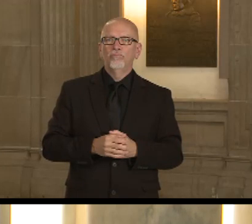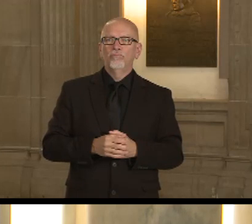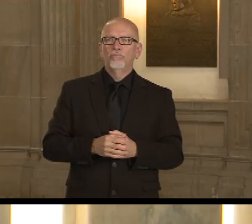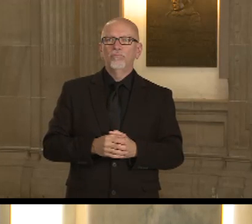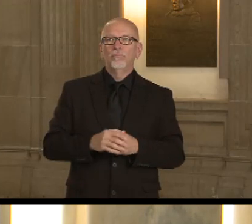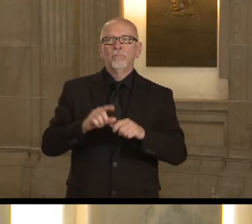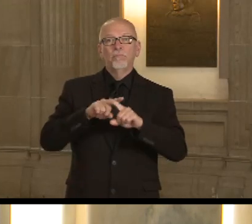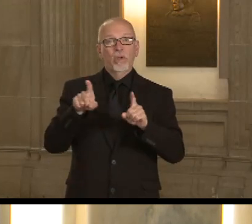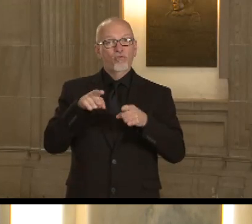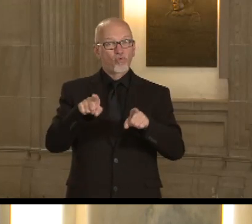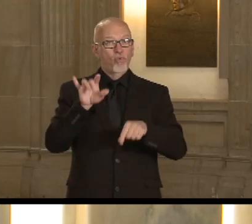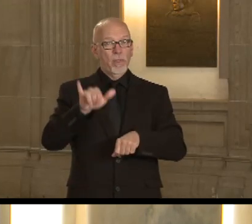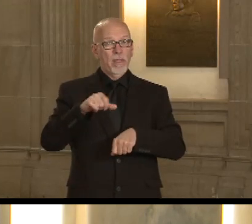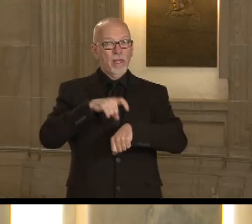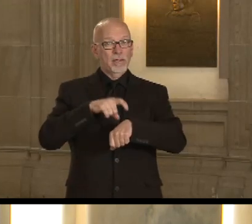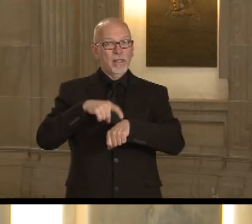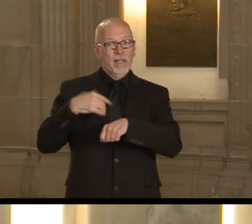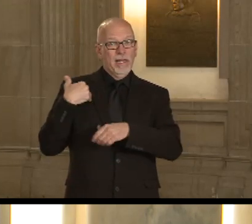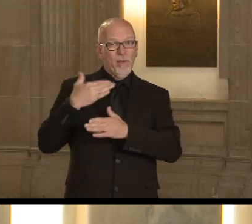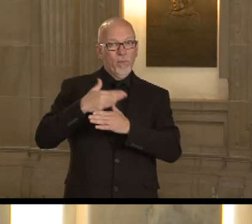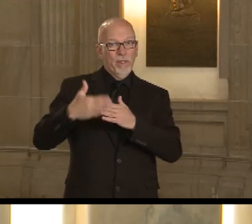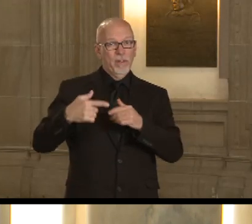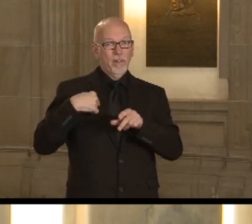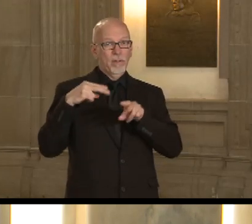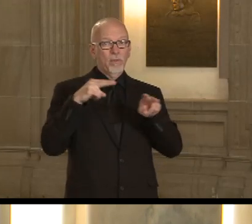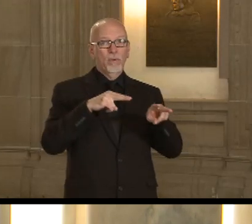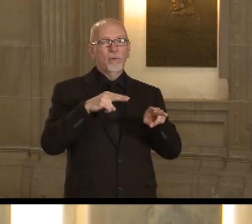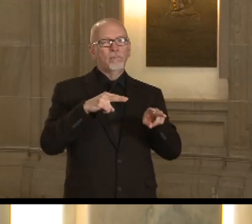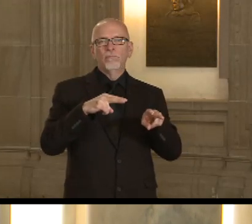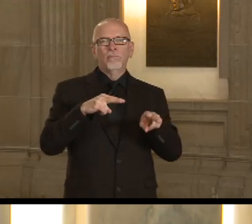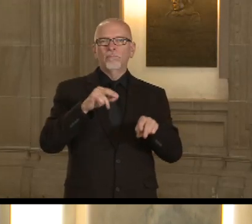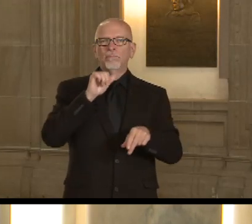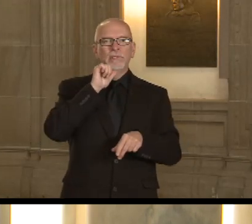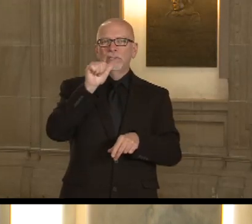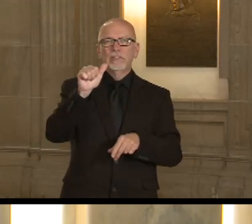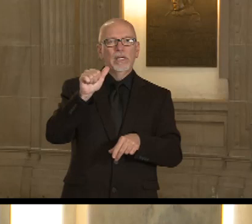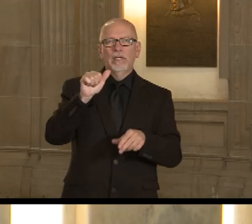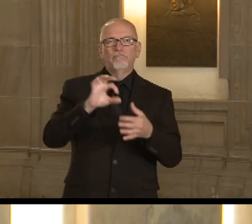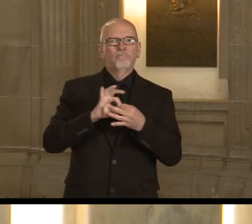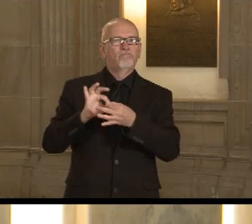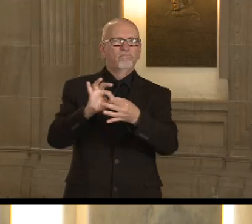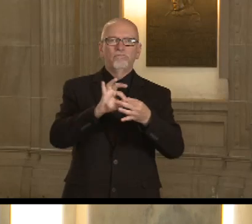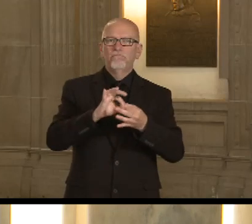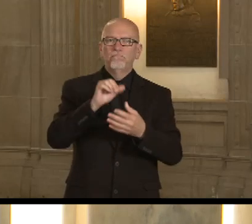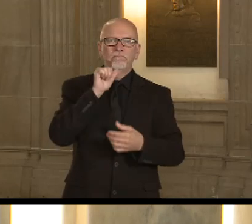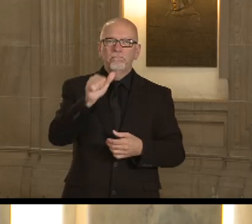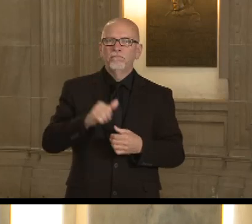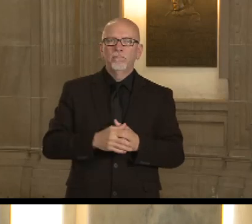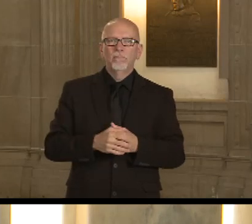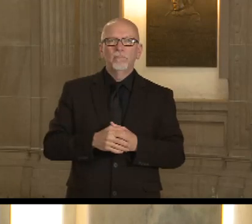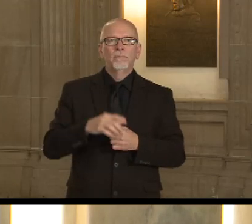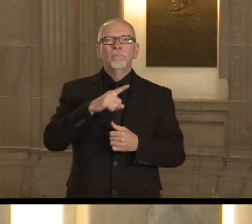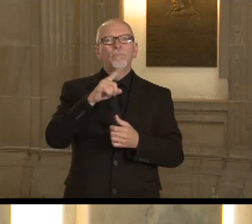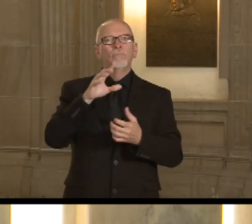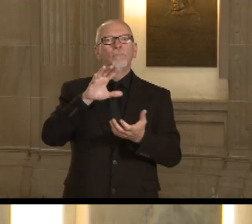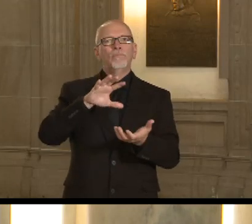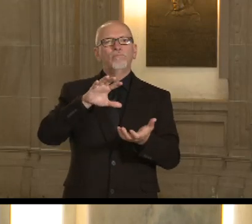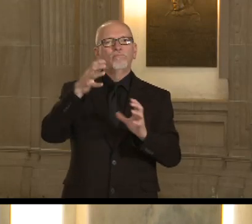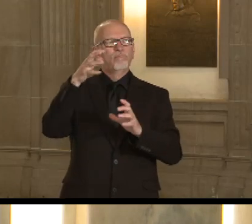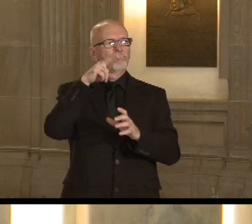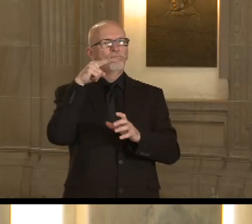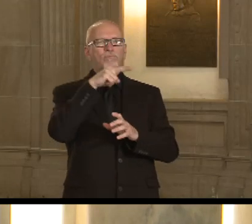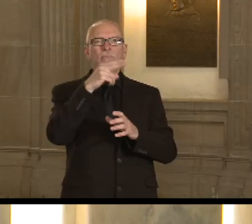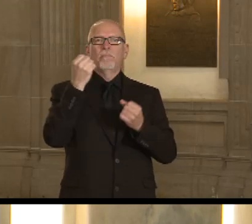But the view during that period of time this past weekend was anything but civilized. The view was obstructed by hundreds